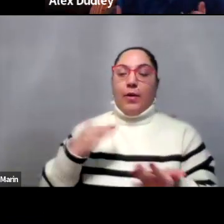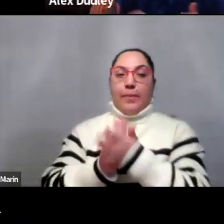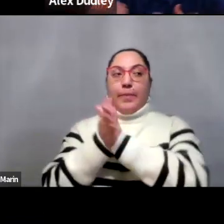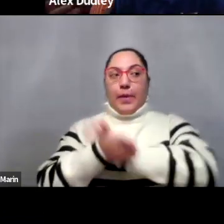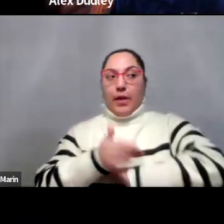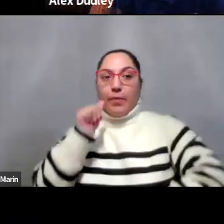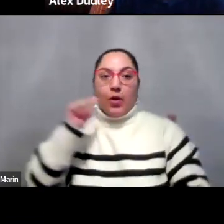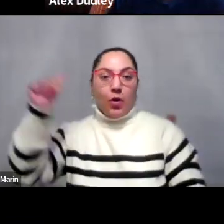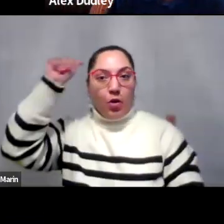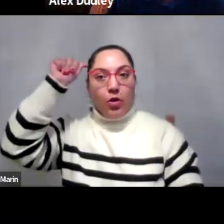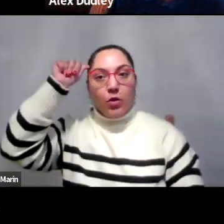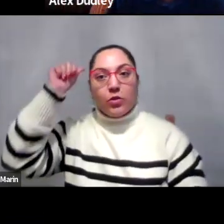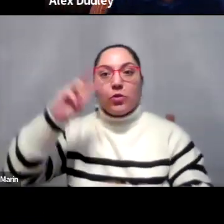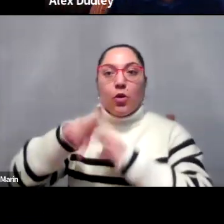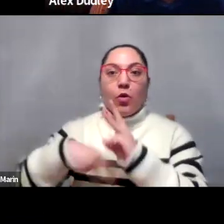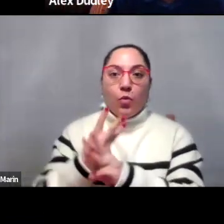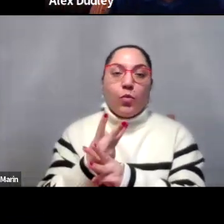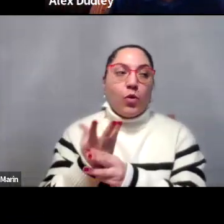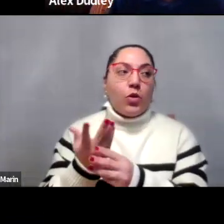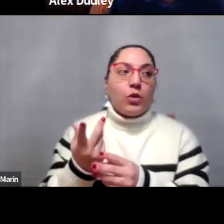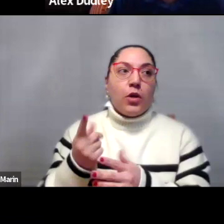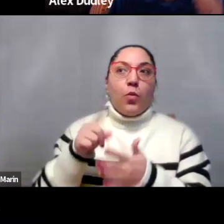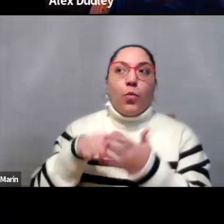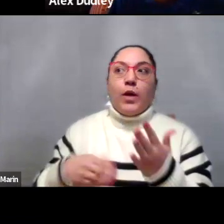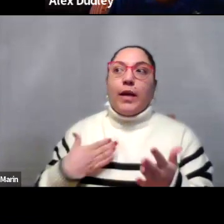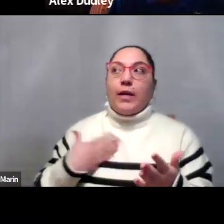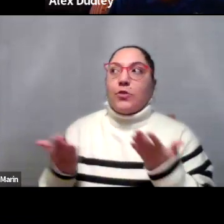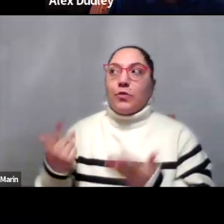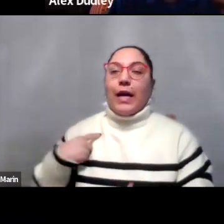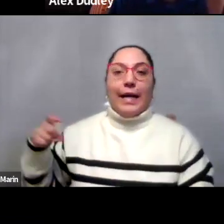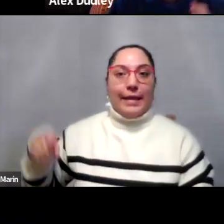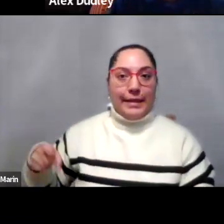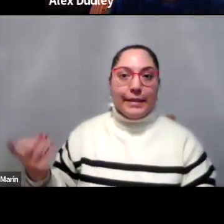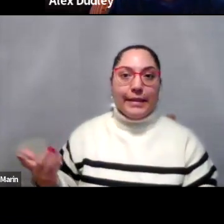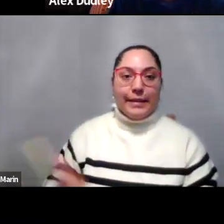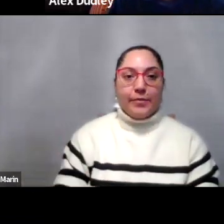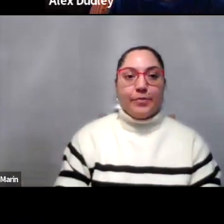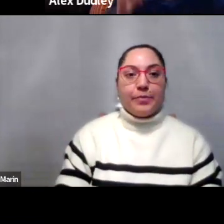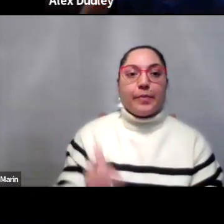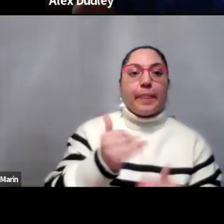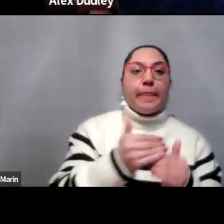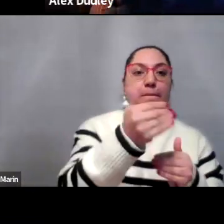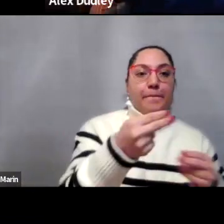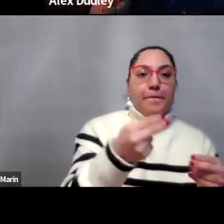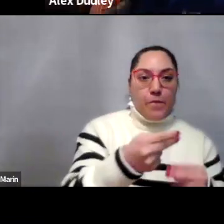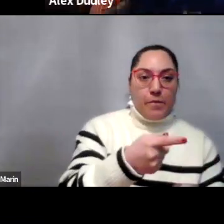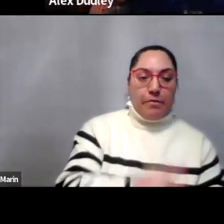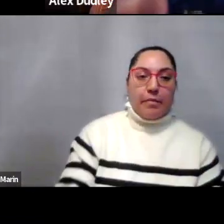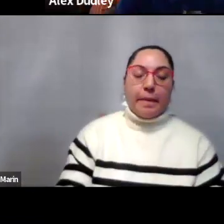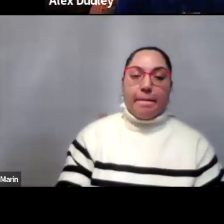into the adult world of mental health services. You can hit the next slide for me, Melissa.